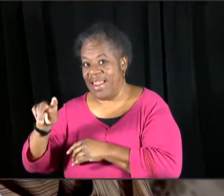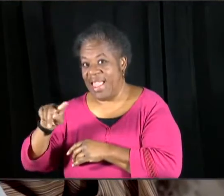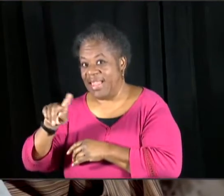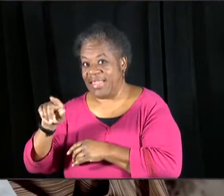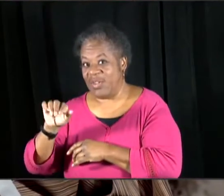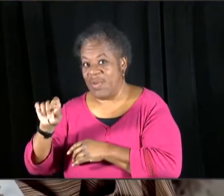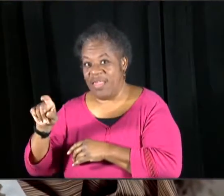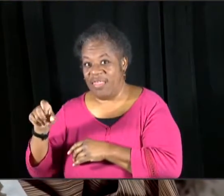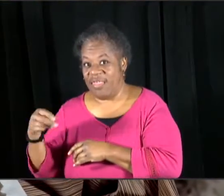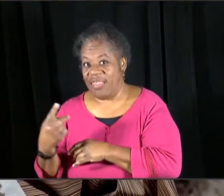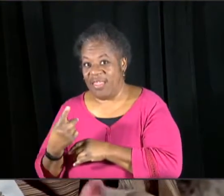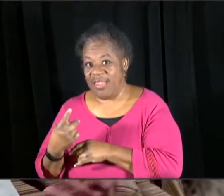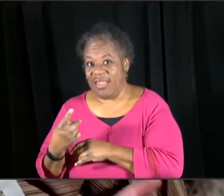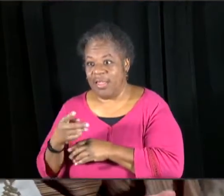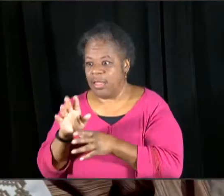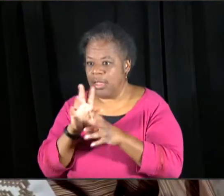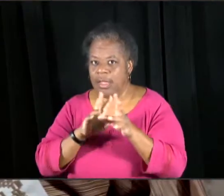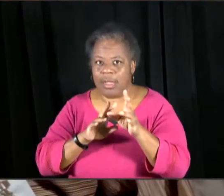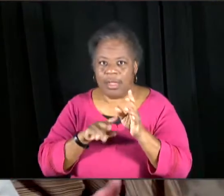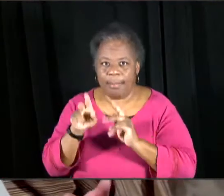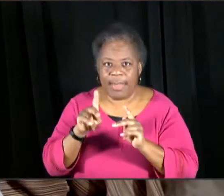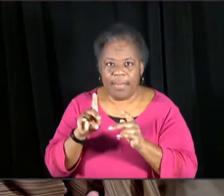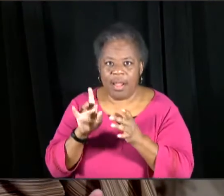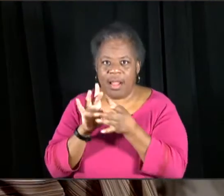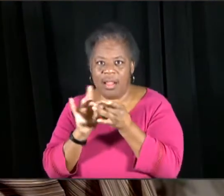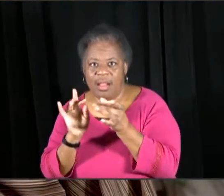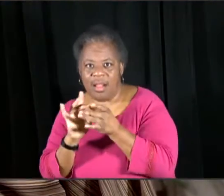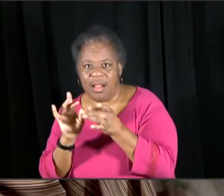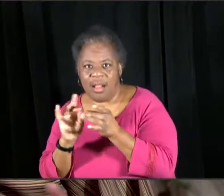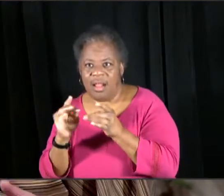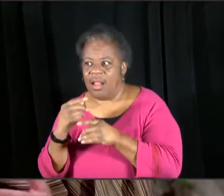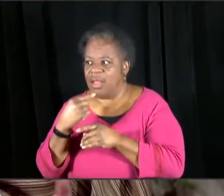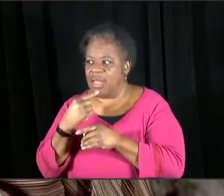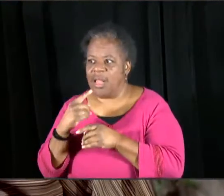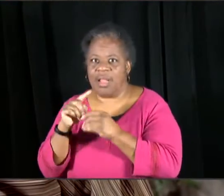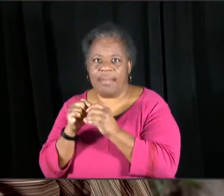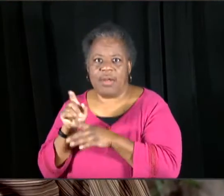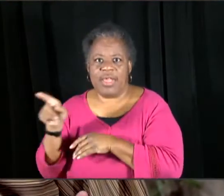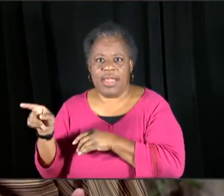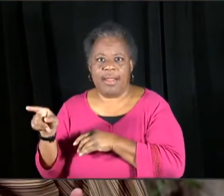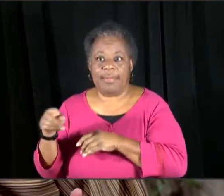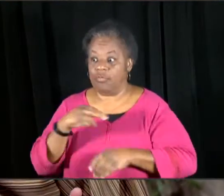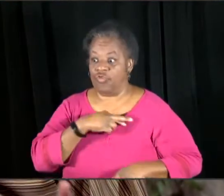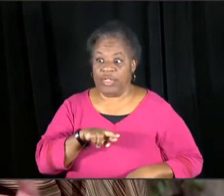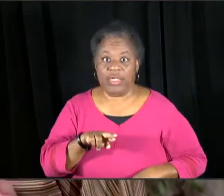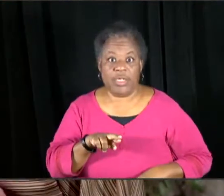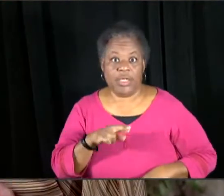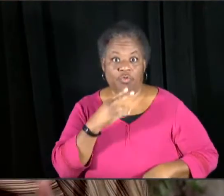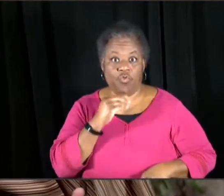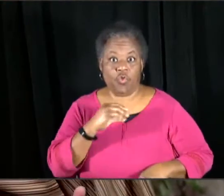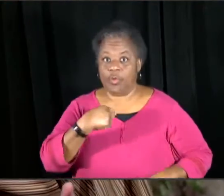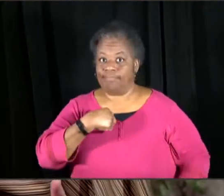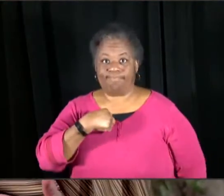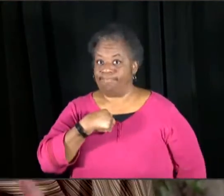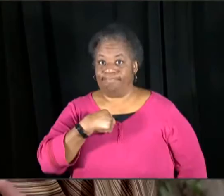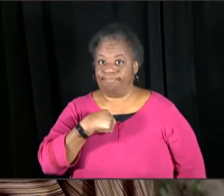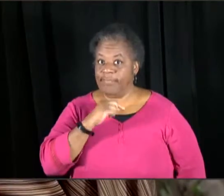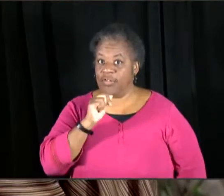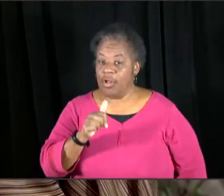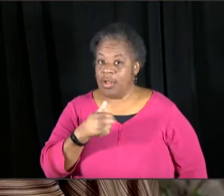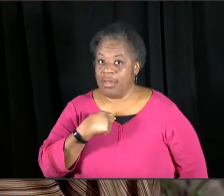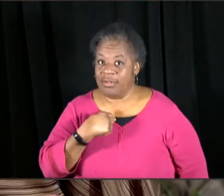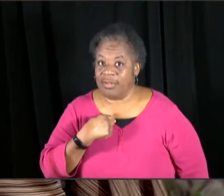life. Now, I'm not a particularly religious person, and I'm not a Jew, so their practices